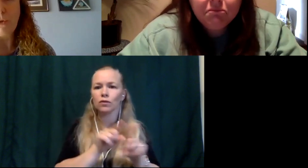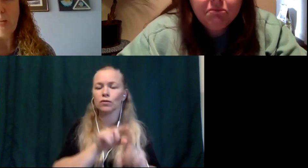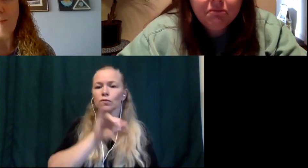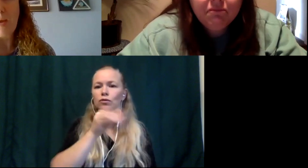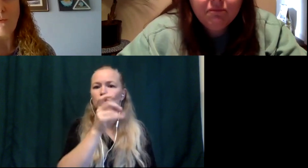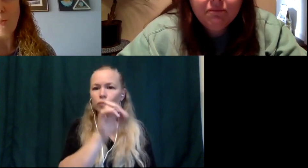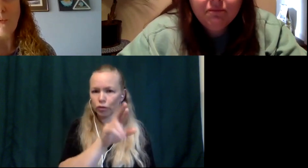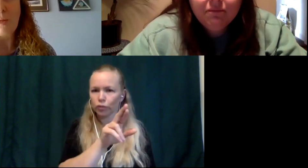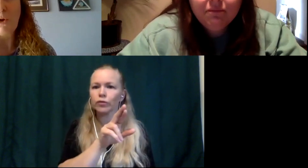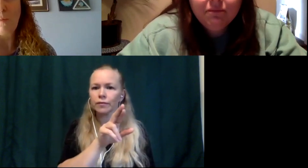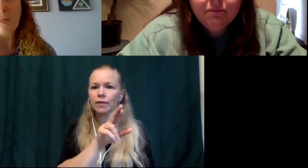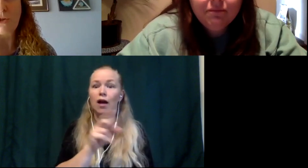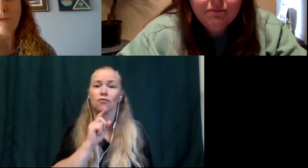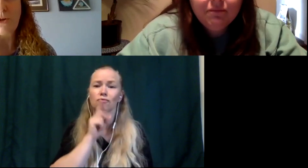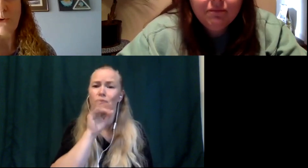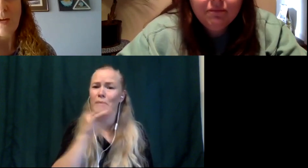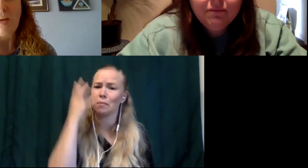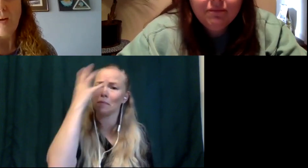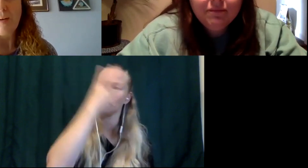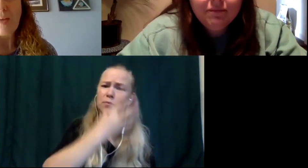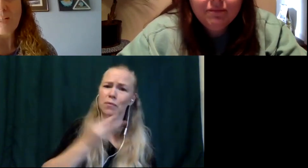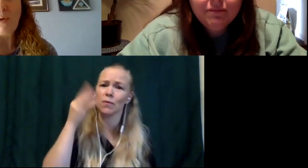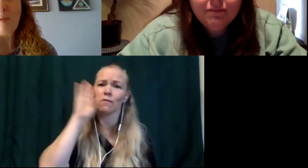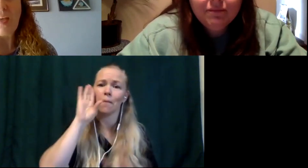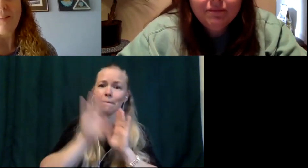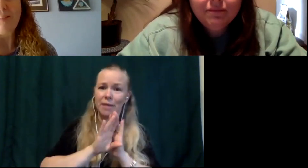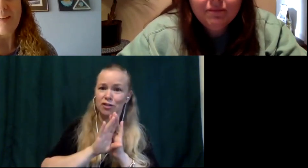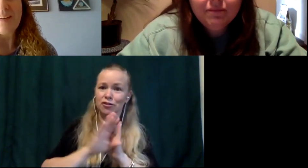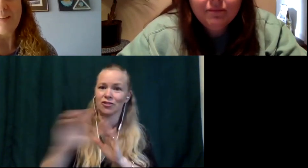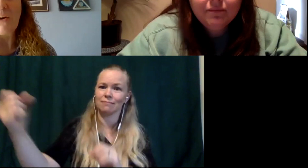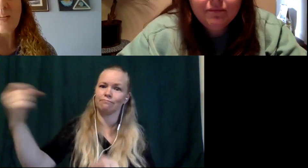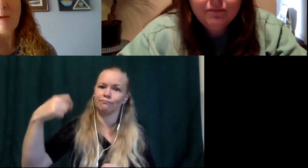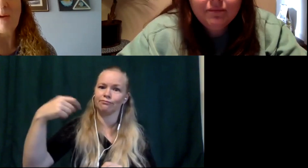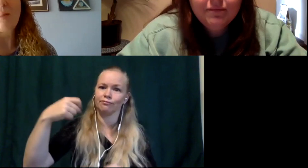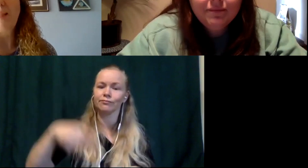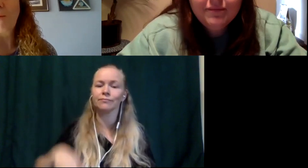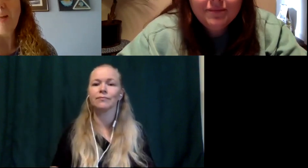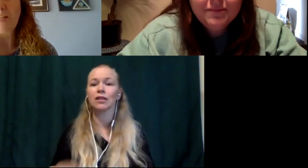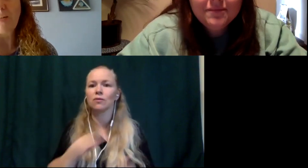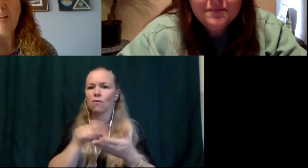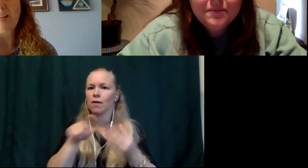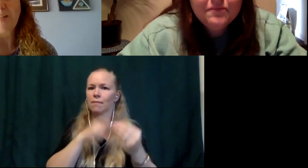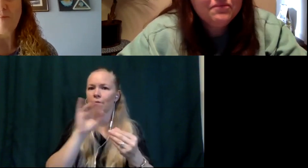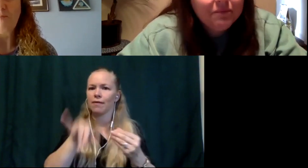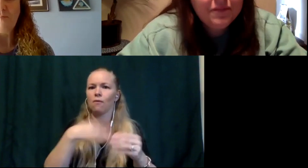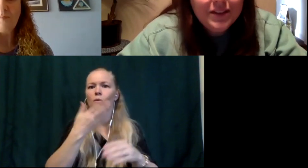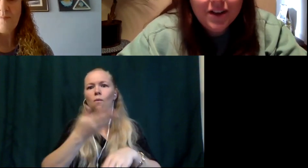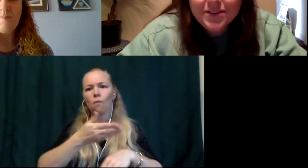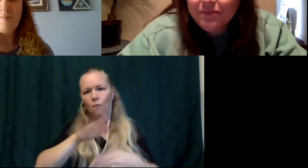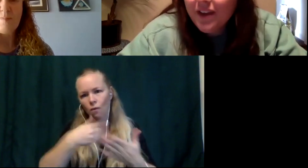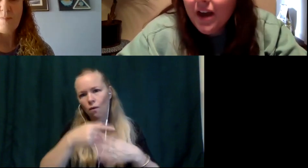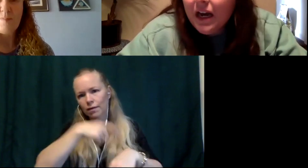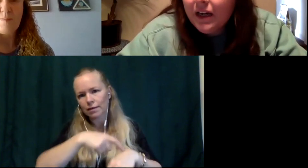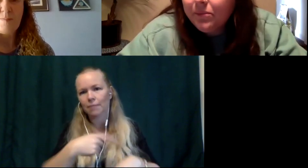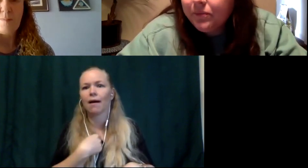right now too, sending back really, really beautiful pictures. So I get to write about that all the time. I really like planetary science. That's